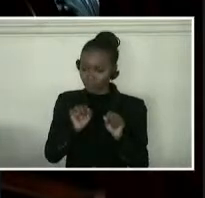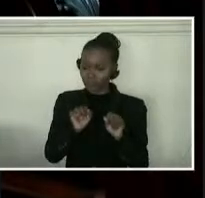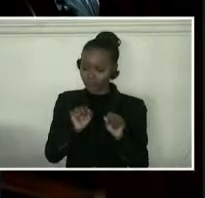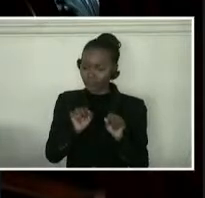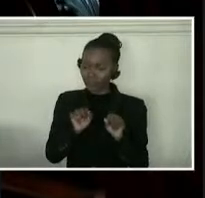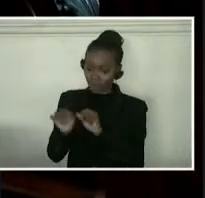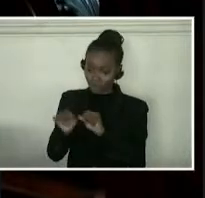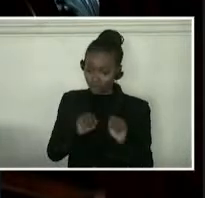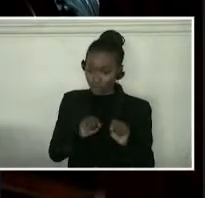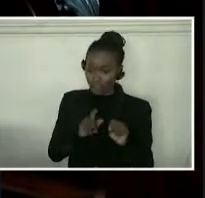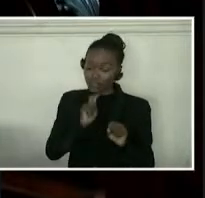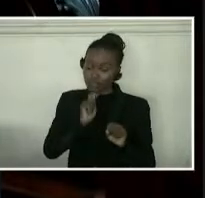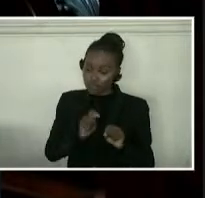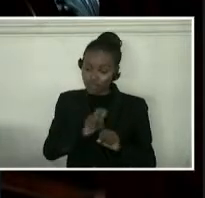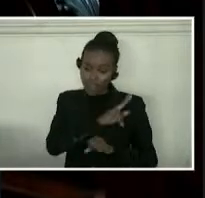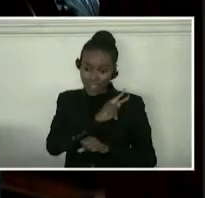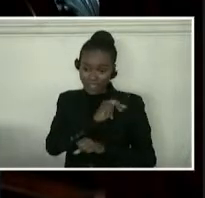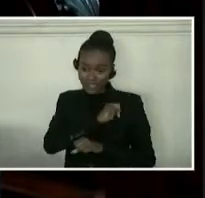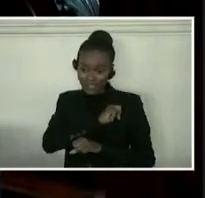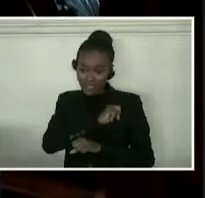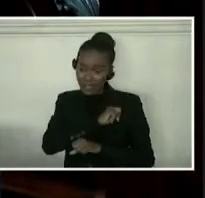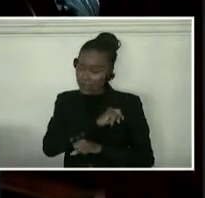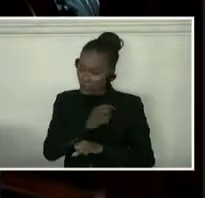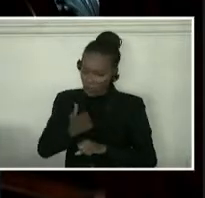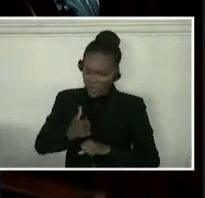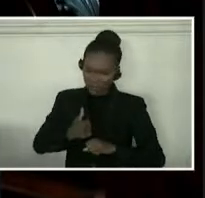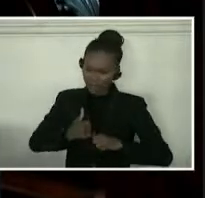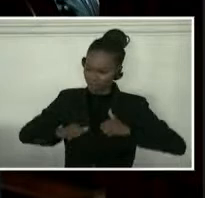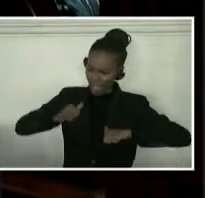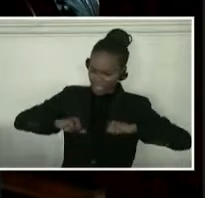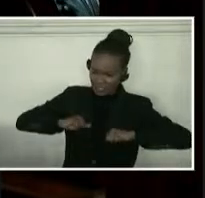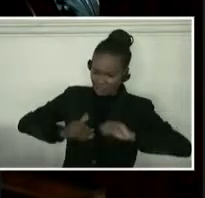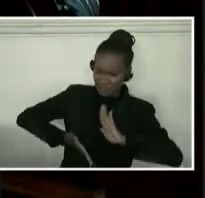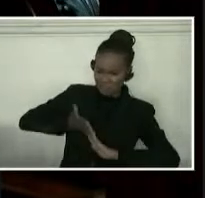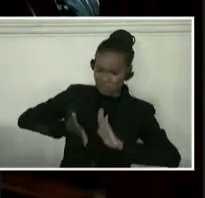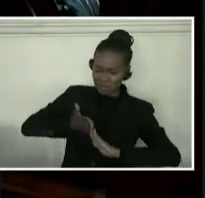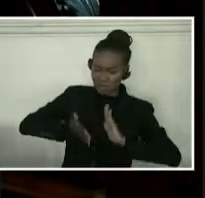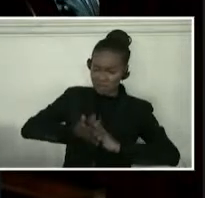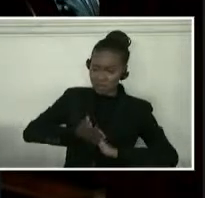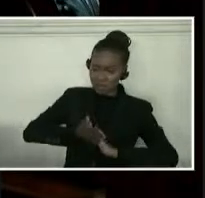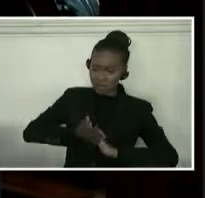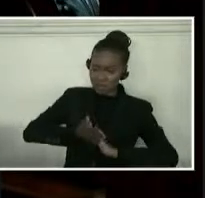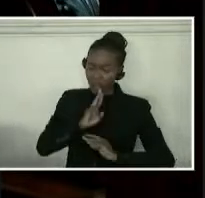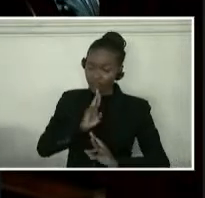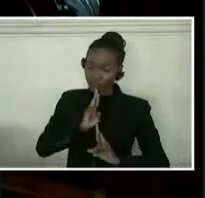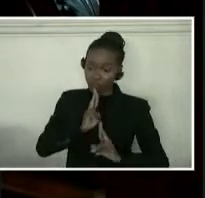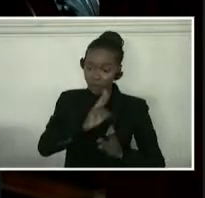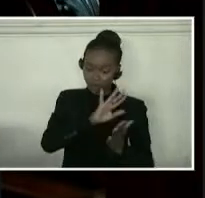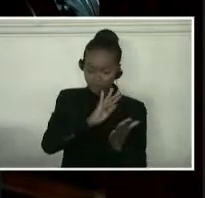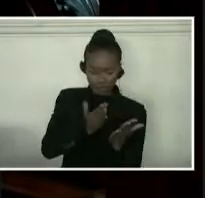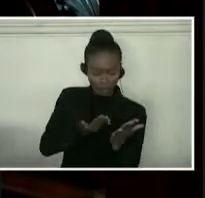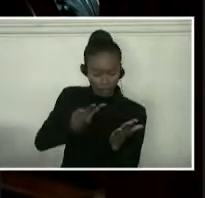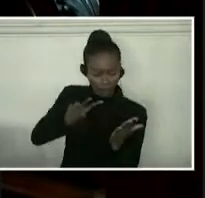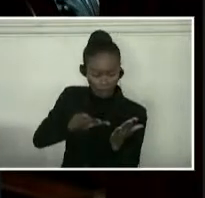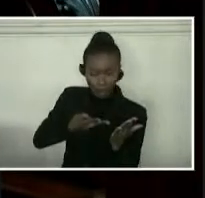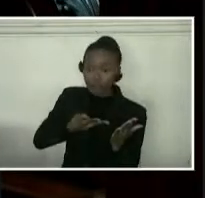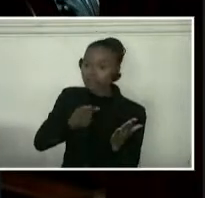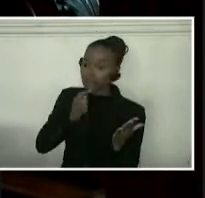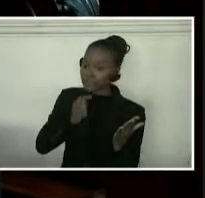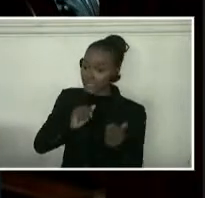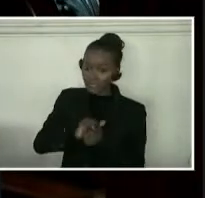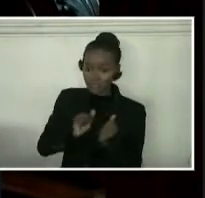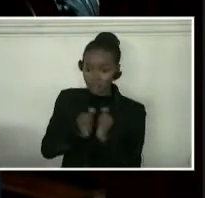very active province when i look at your report indeed we are a very active pro province in